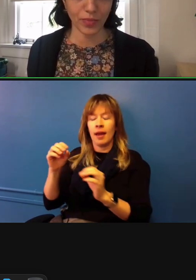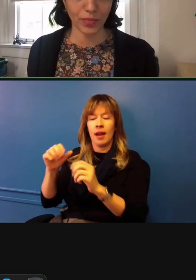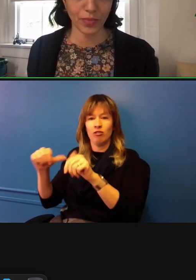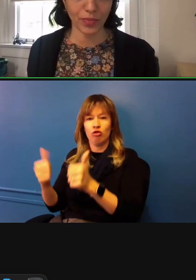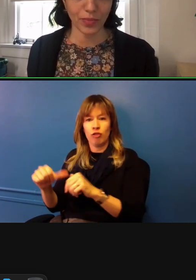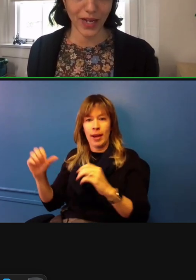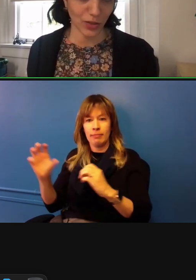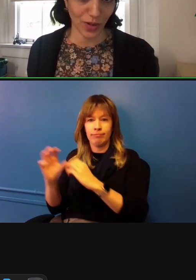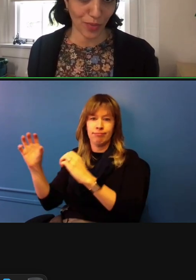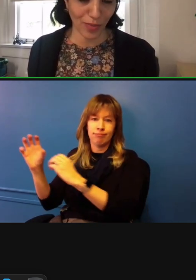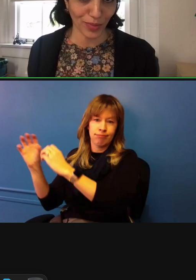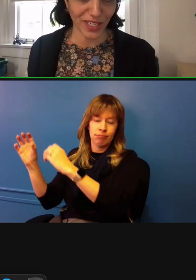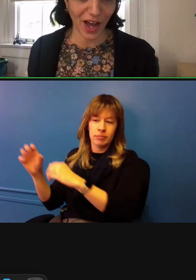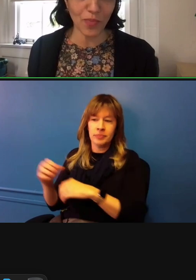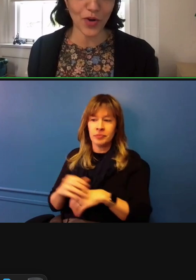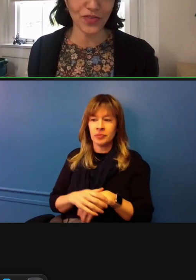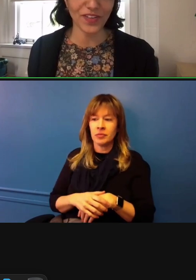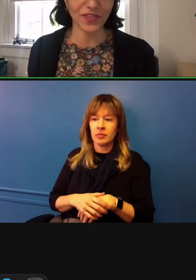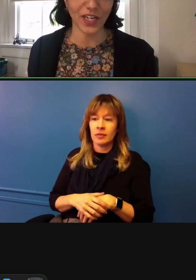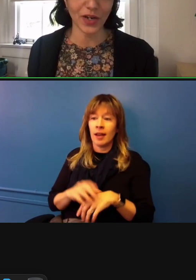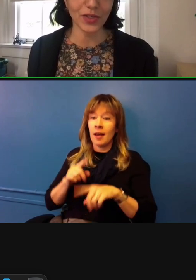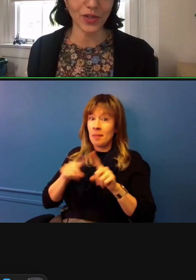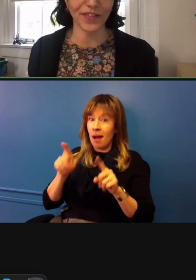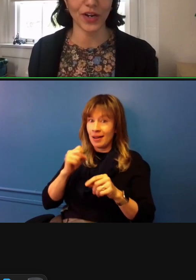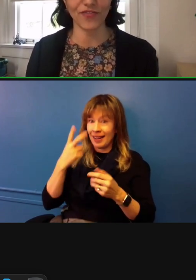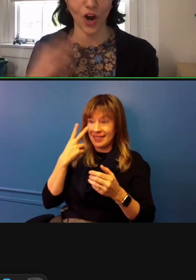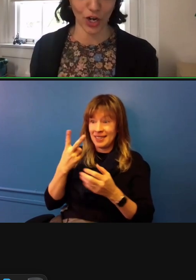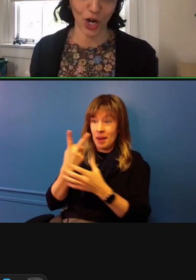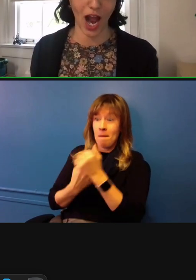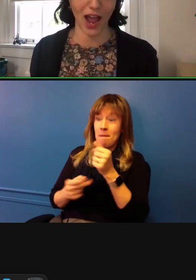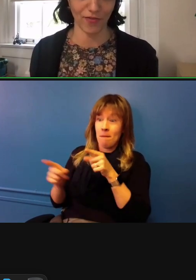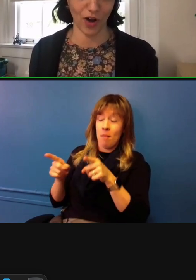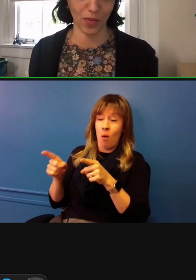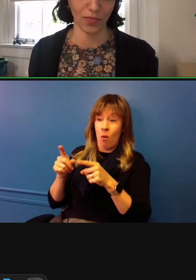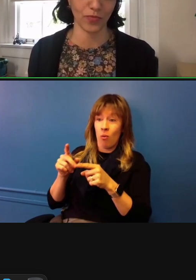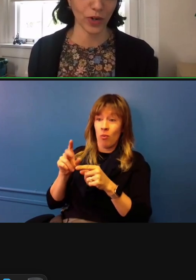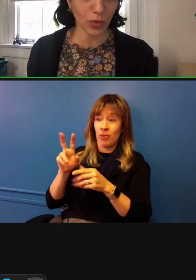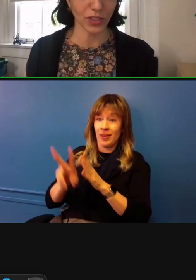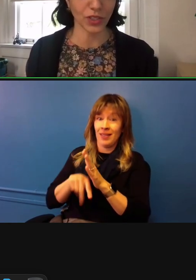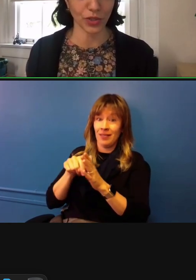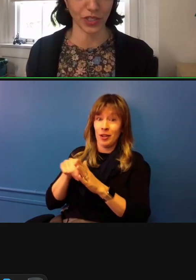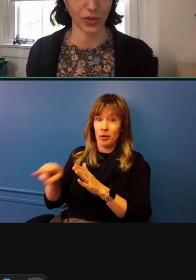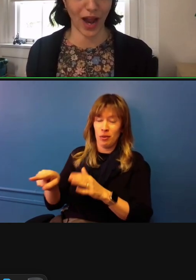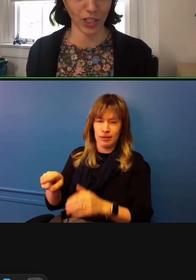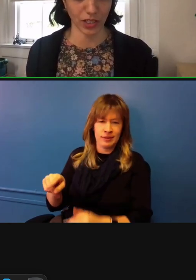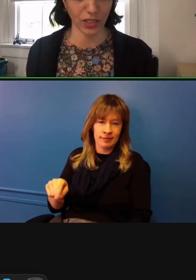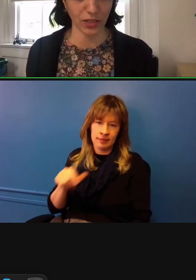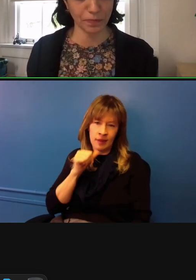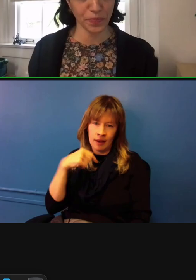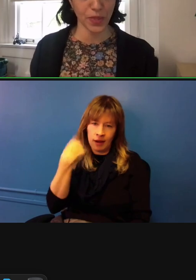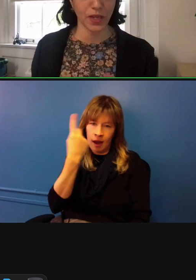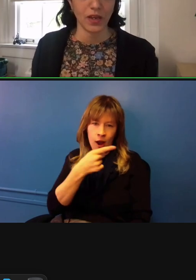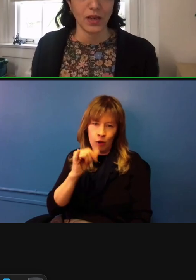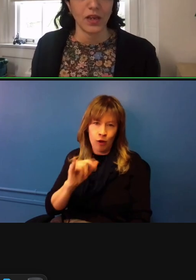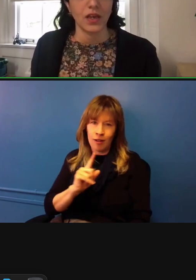However, as you can probably tell, both of these videos are a very far cry from real world social interactions.